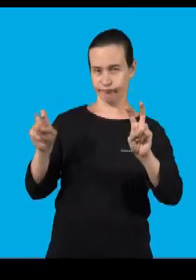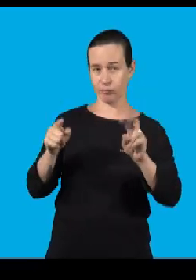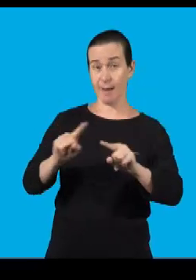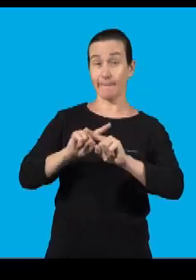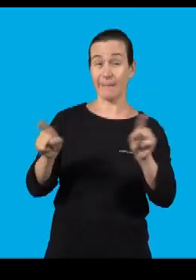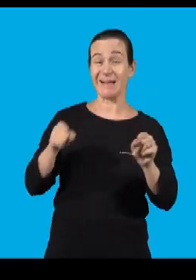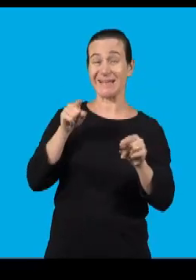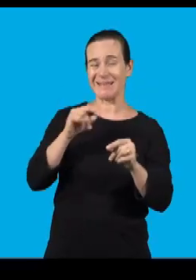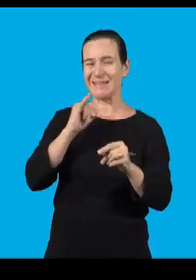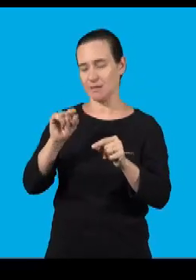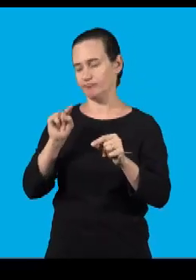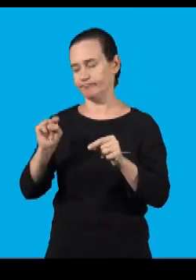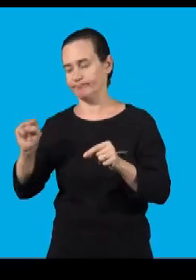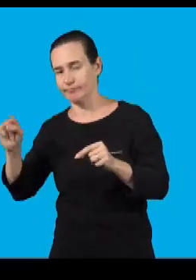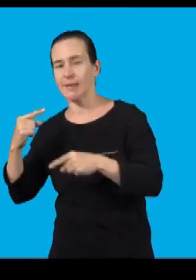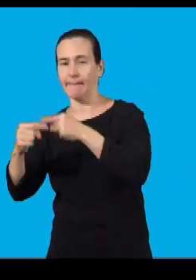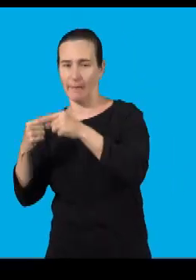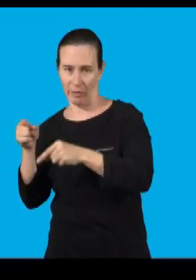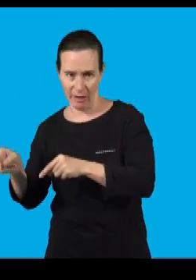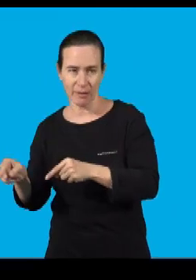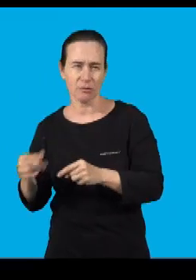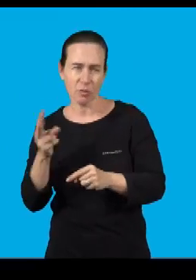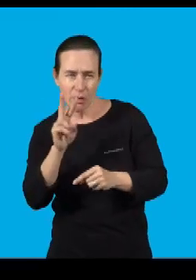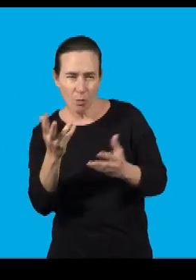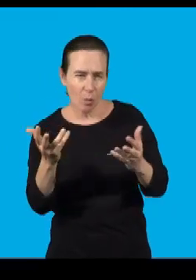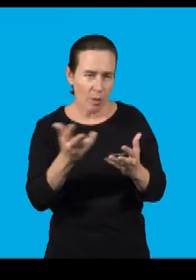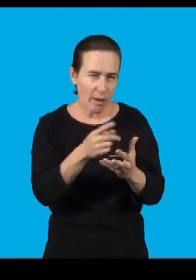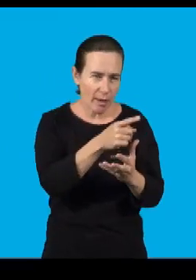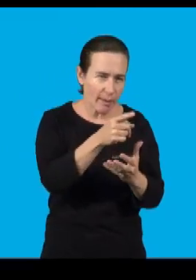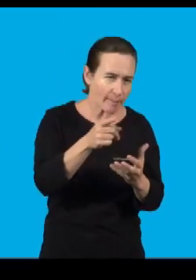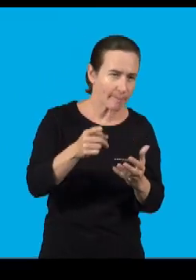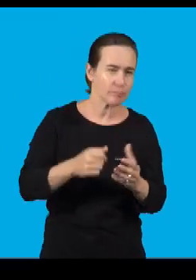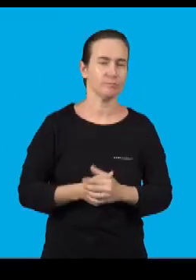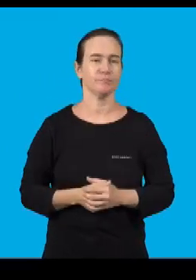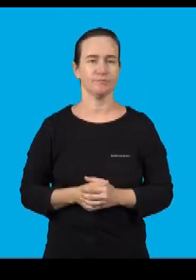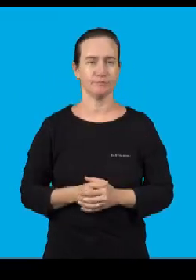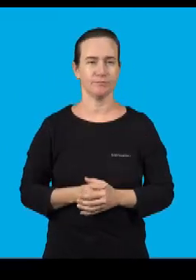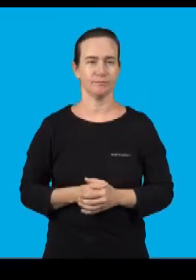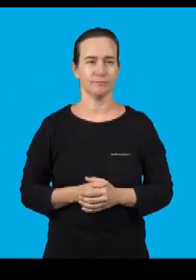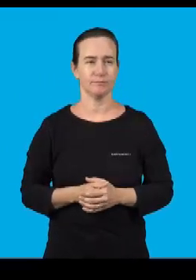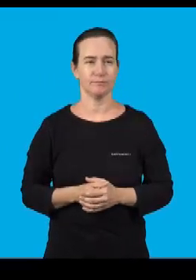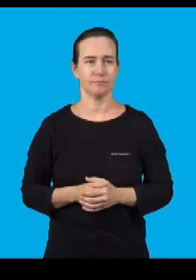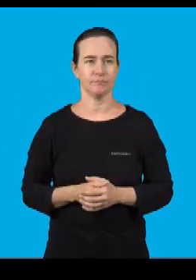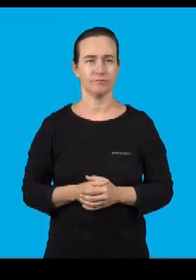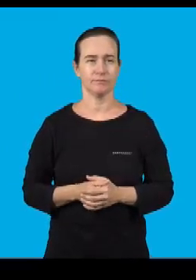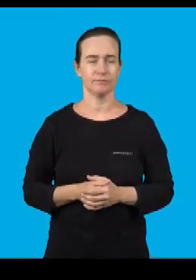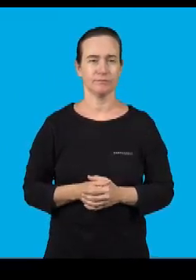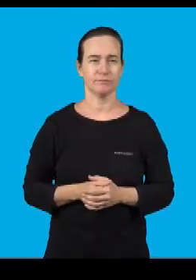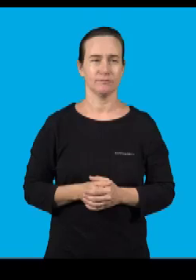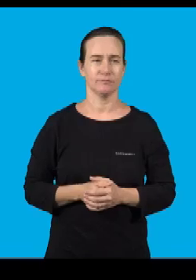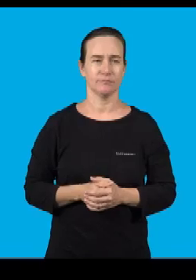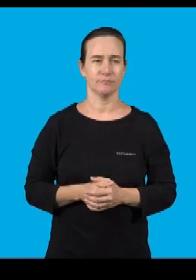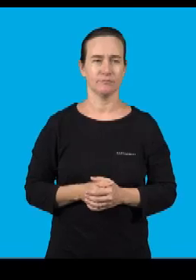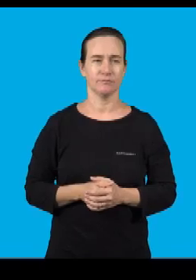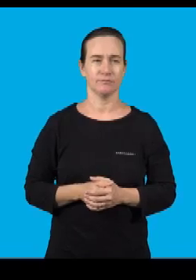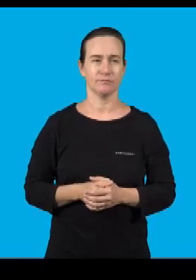and it is about that, all right? And where's that ending? Lines 2, 1, 2. Okay, let me just locate it properly